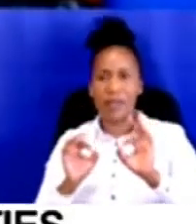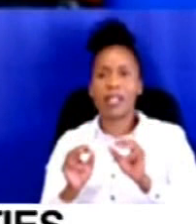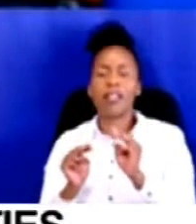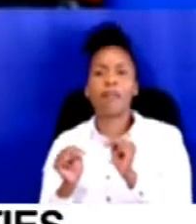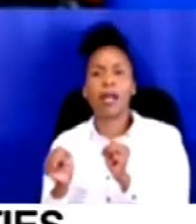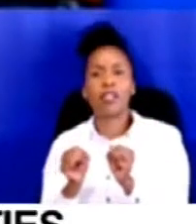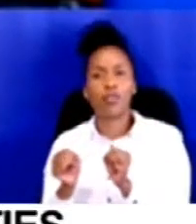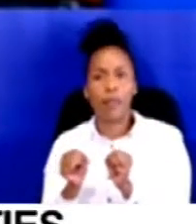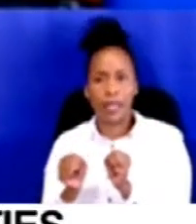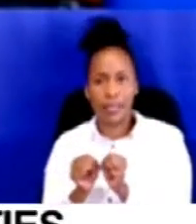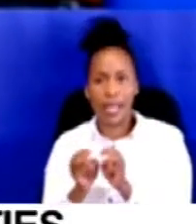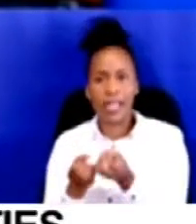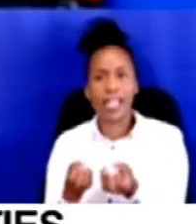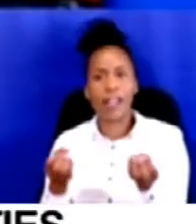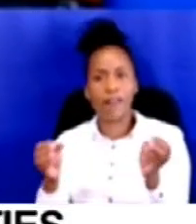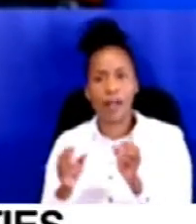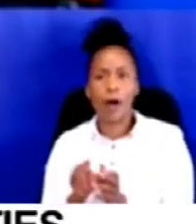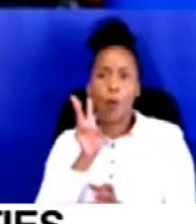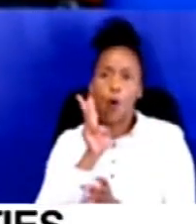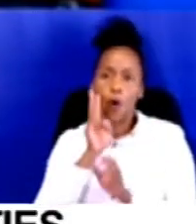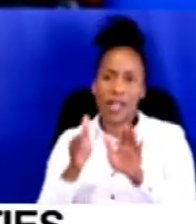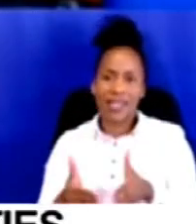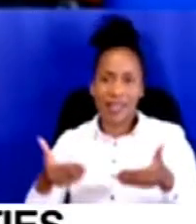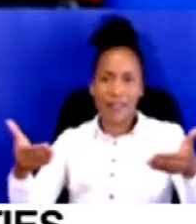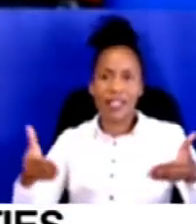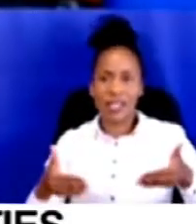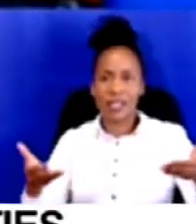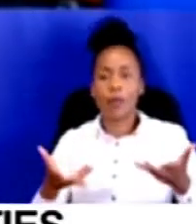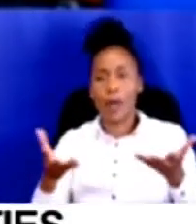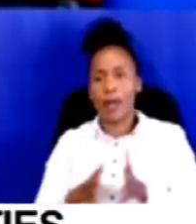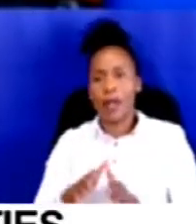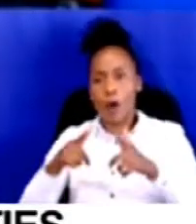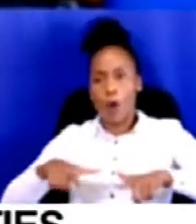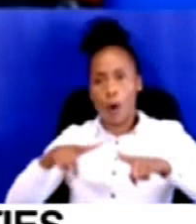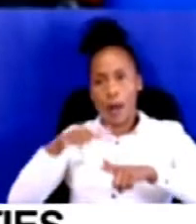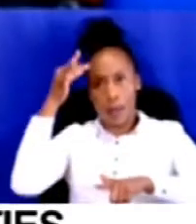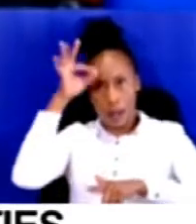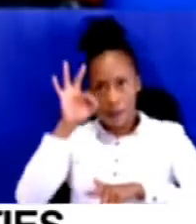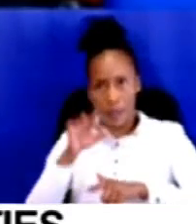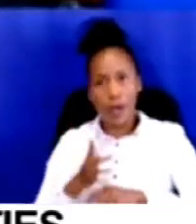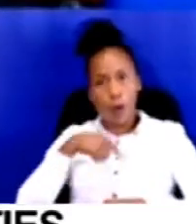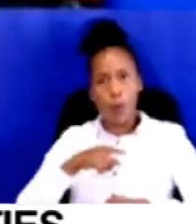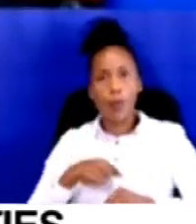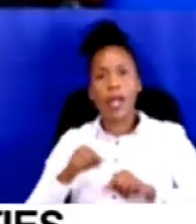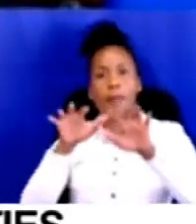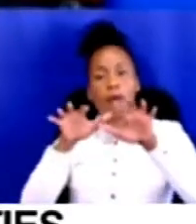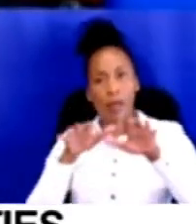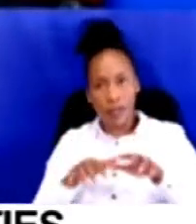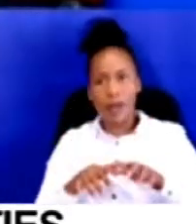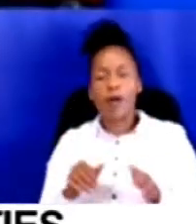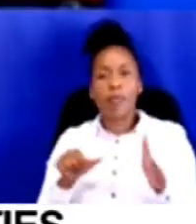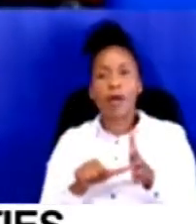management and delivery of water services at local government level. As Parliament, we should prioritize